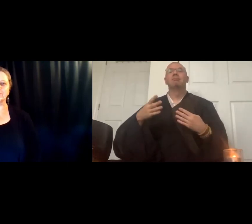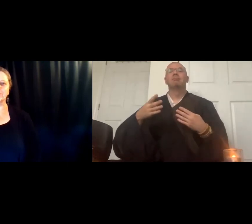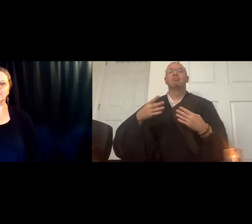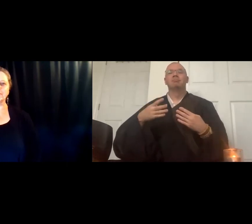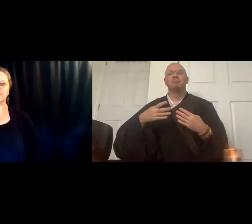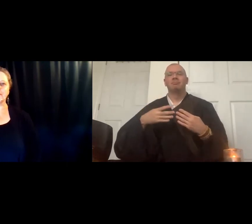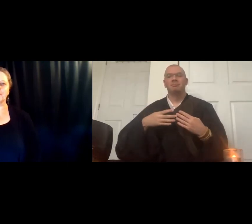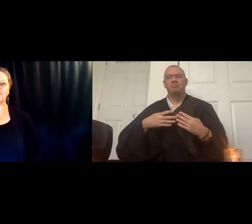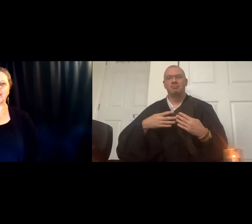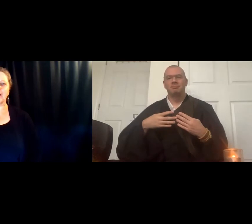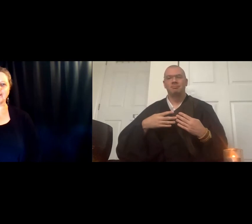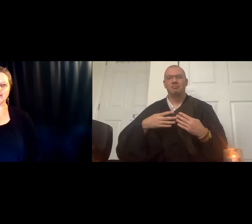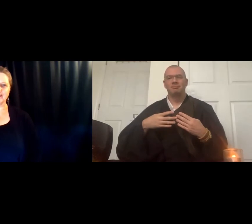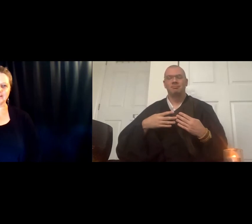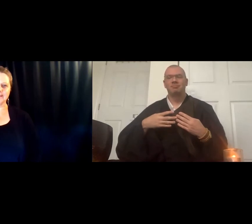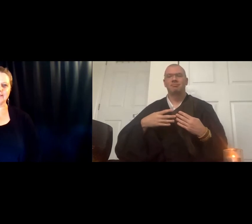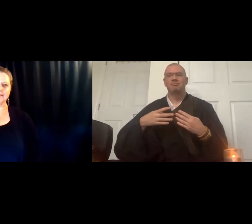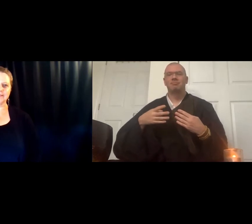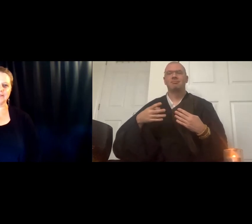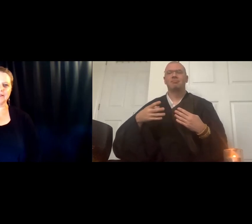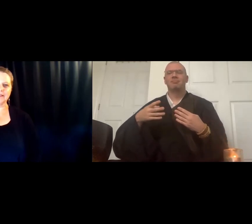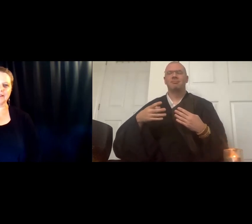And it moves with our breath.